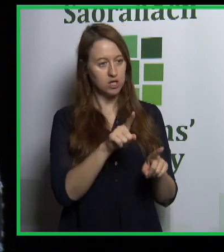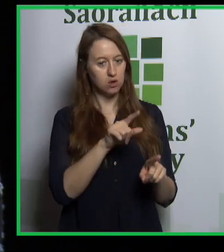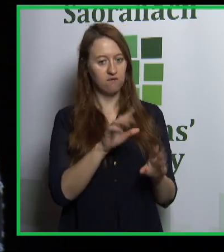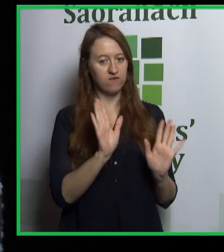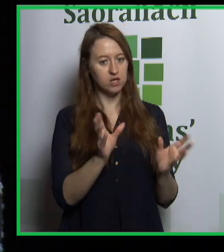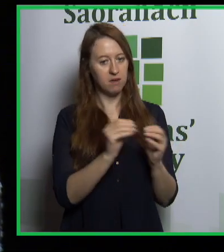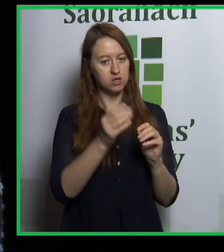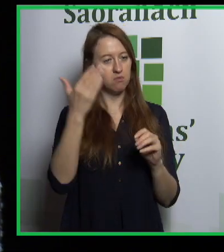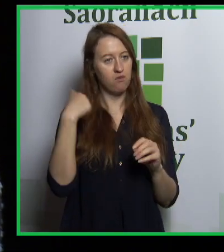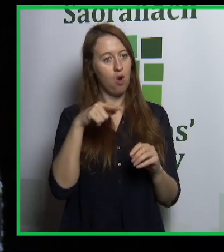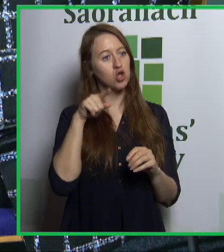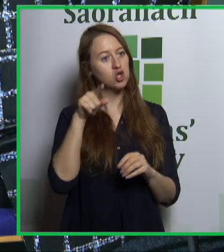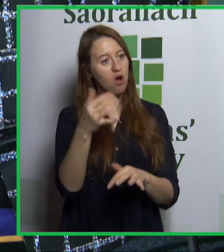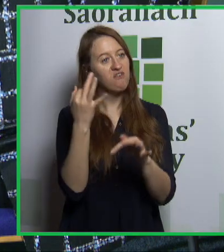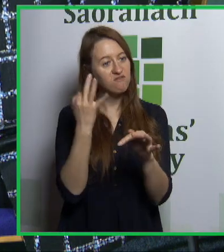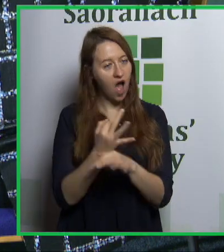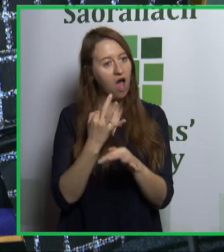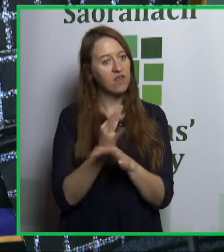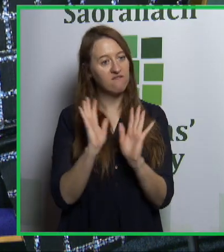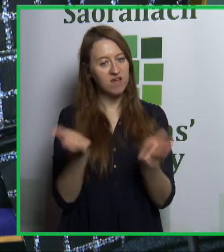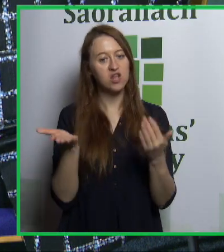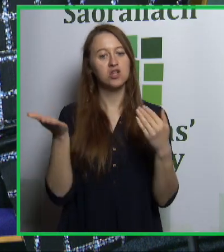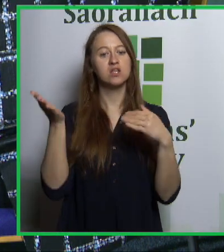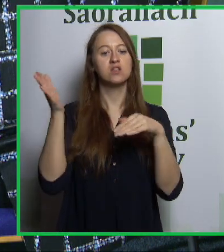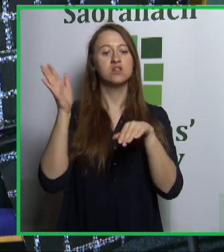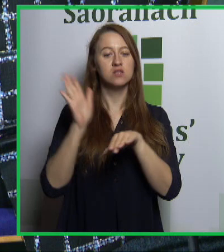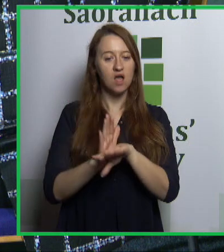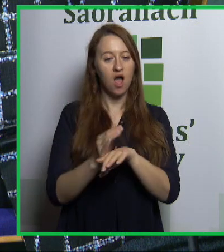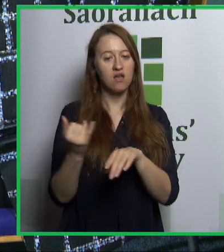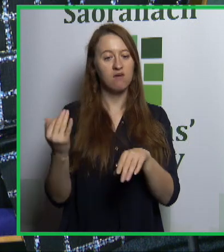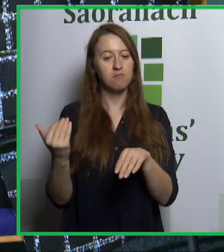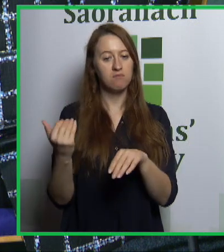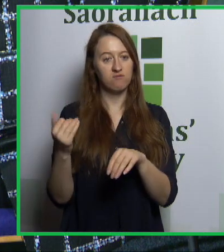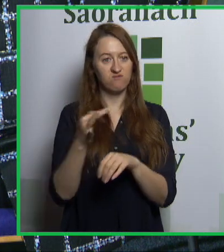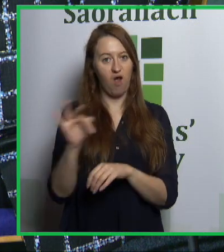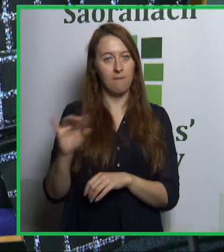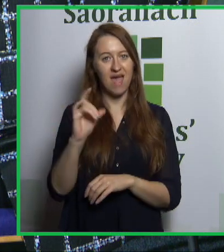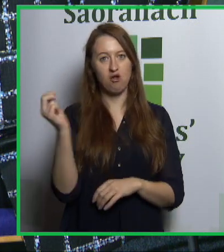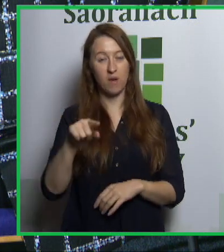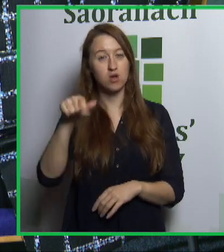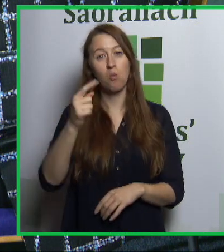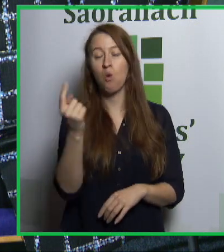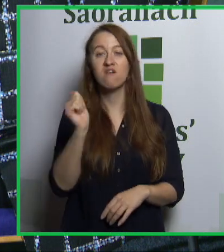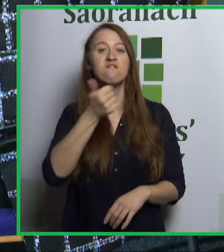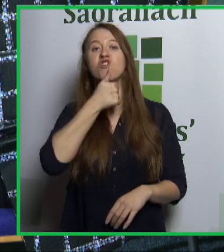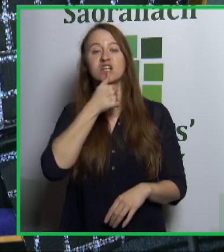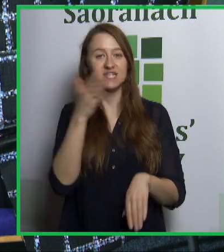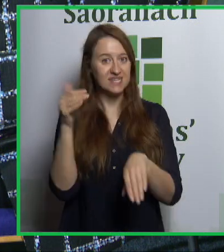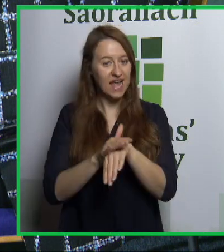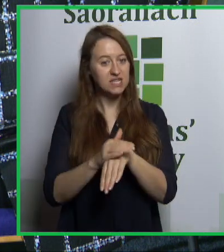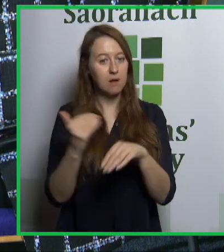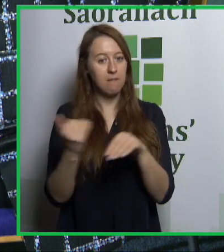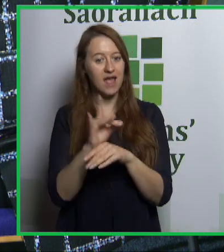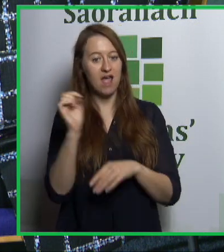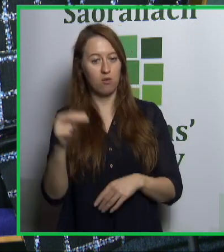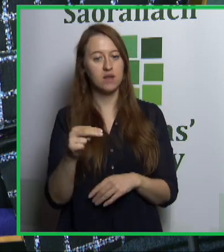been one of the first deaths of the heroin epidemic. It was only out, so obviously on his death certificate, heroin